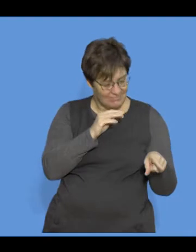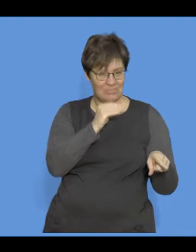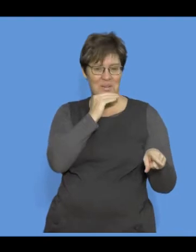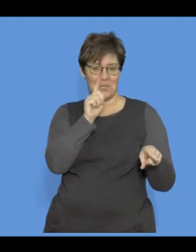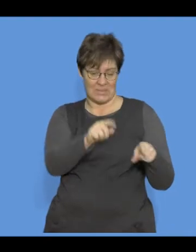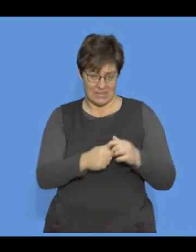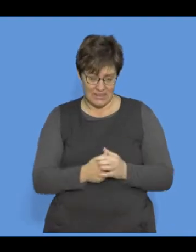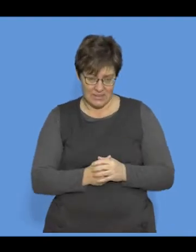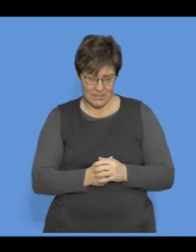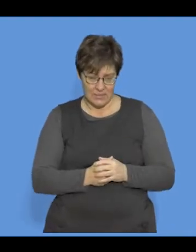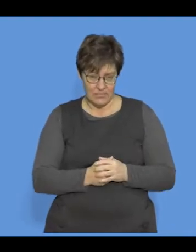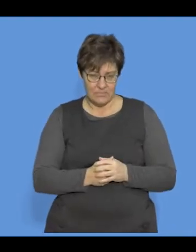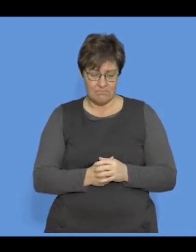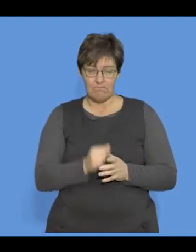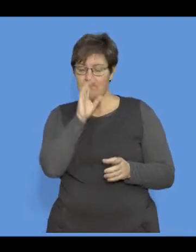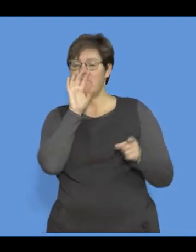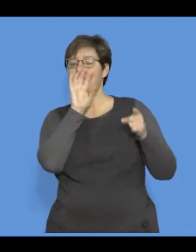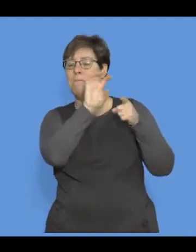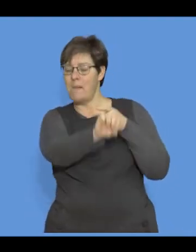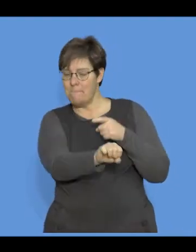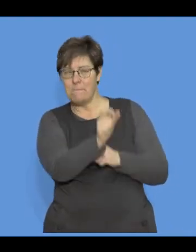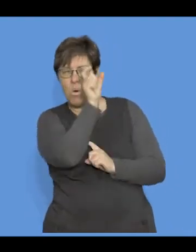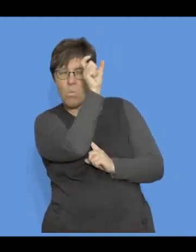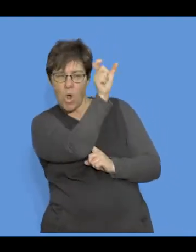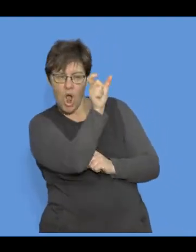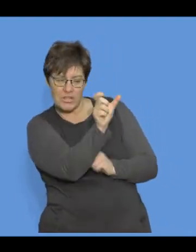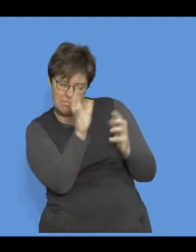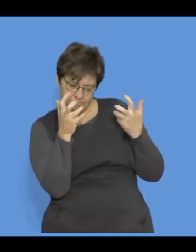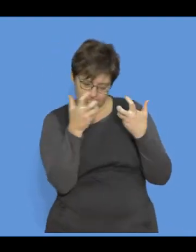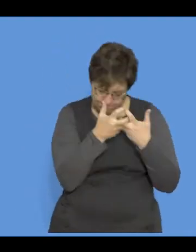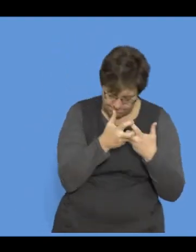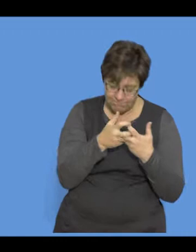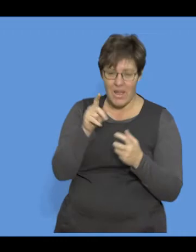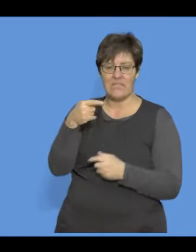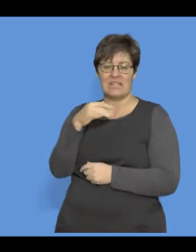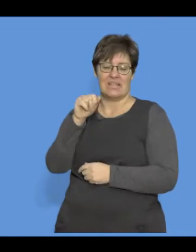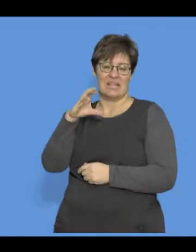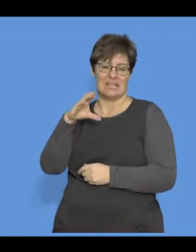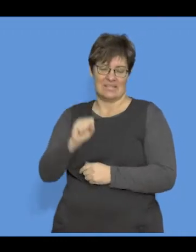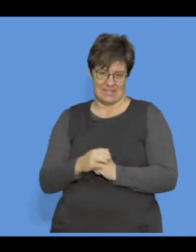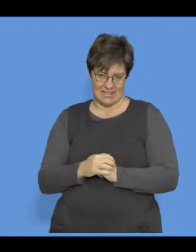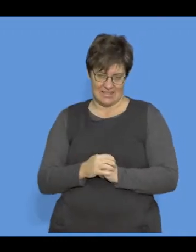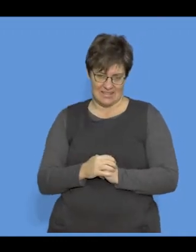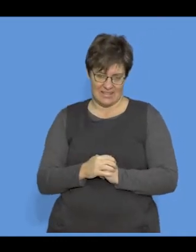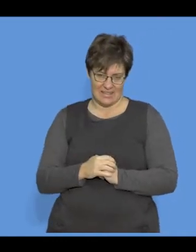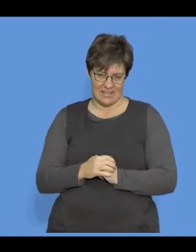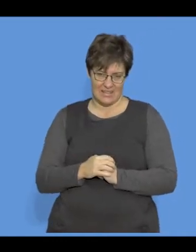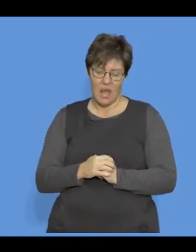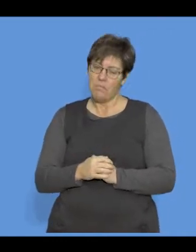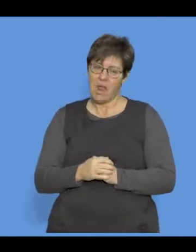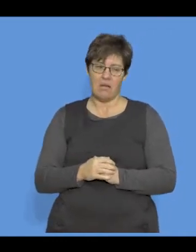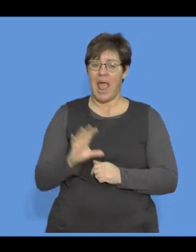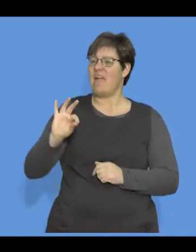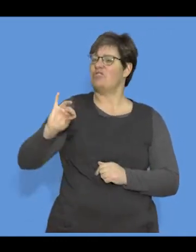if we recognize that there are words that we use in physics that are slightly different to the everyday